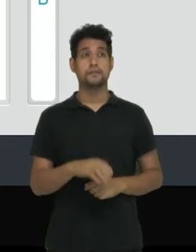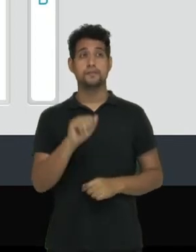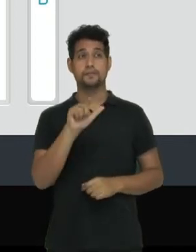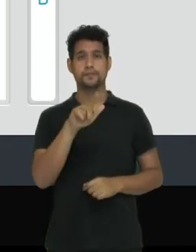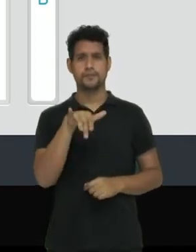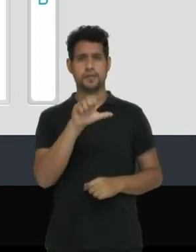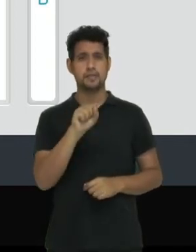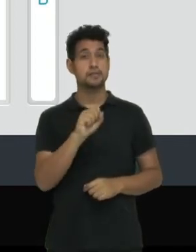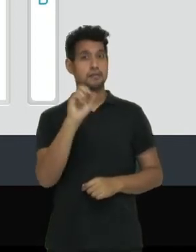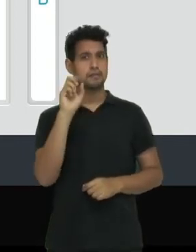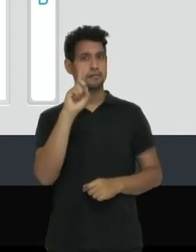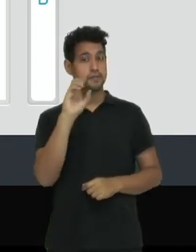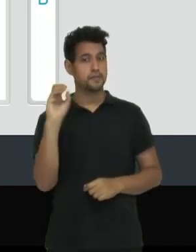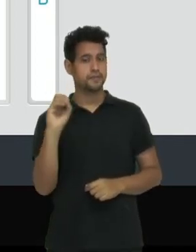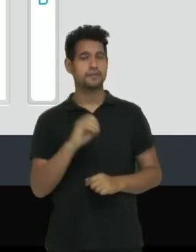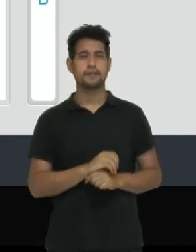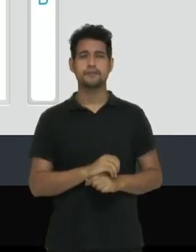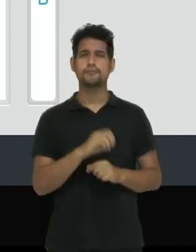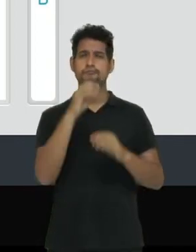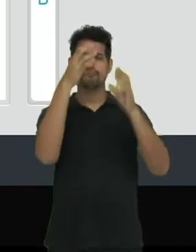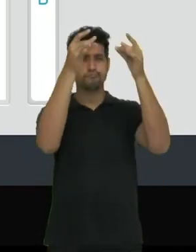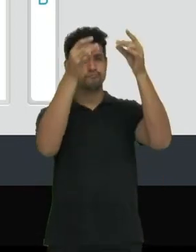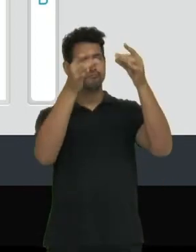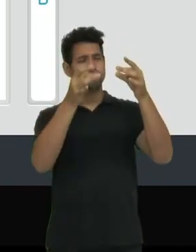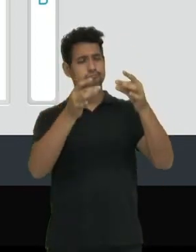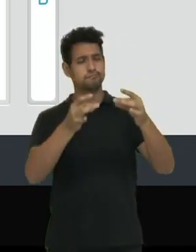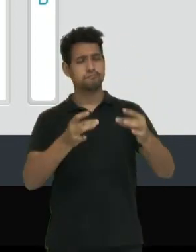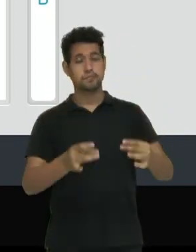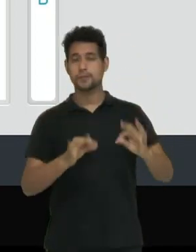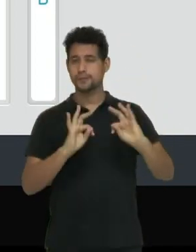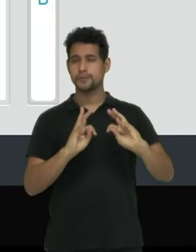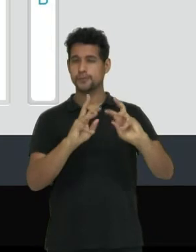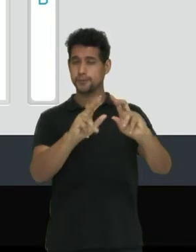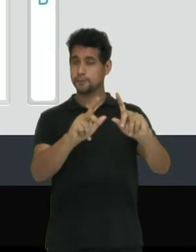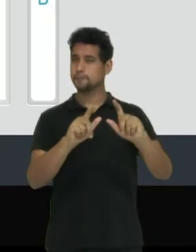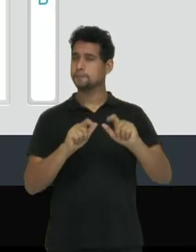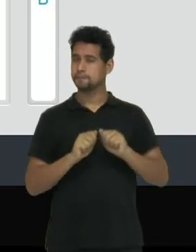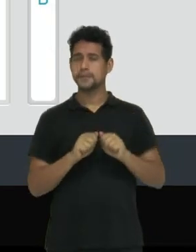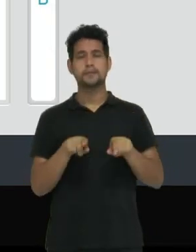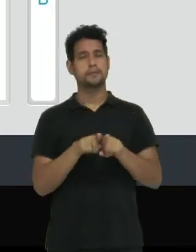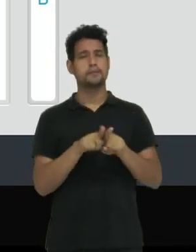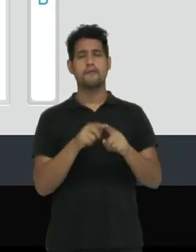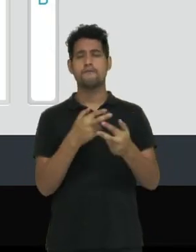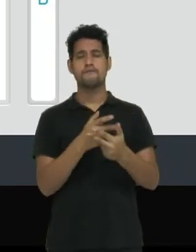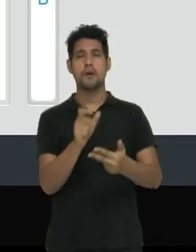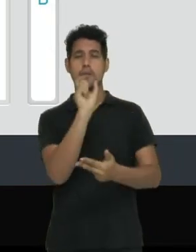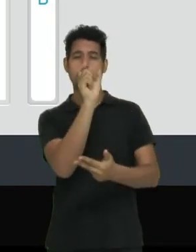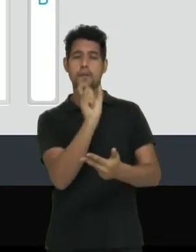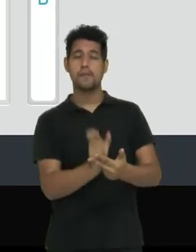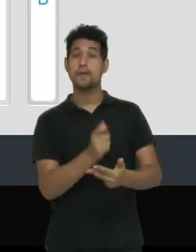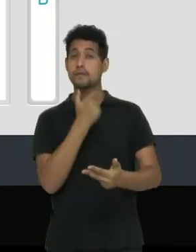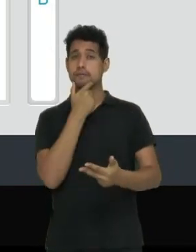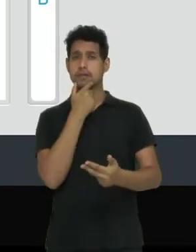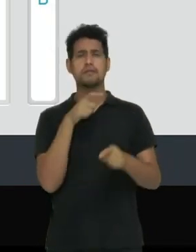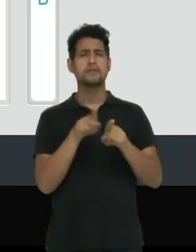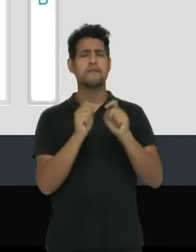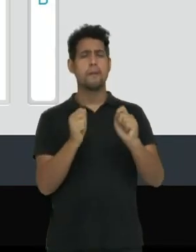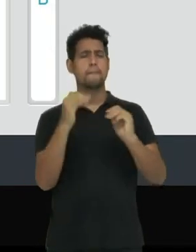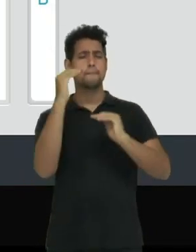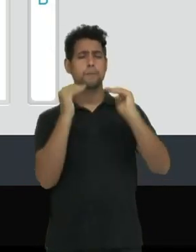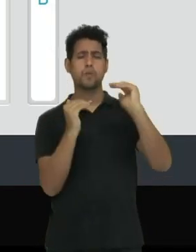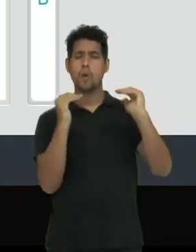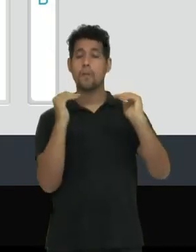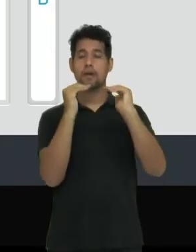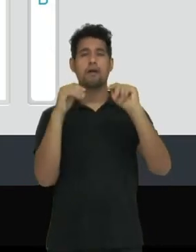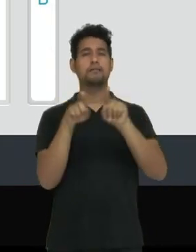100%, usually 80%, often 60%, sometimes 40%, rarely 20%